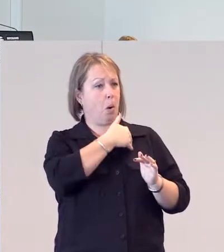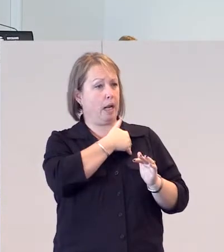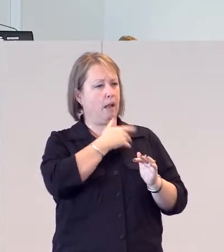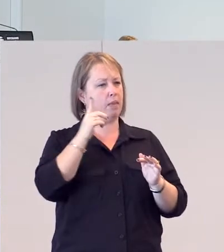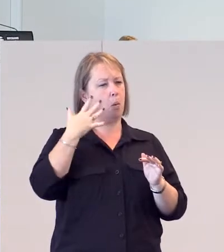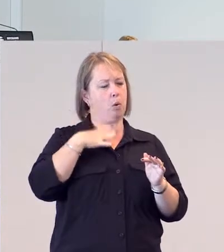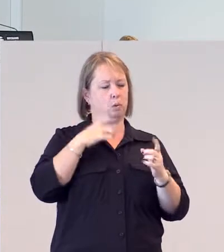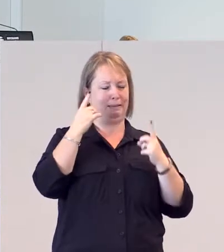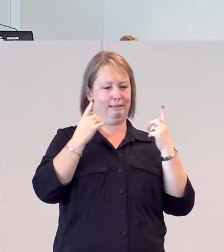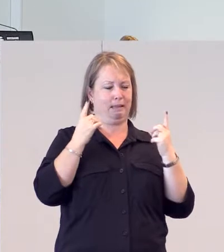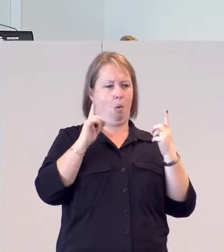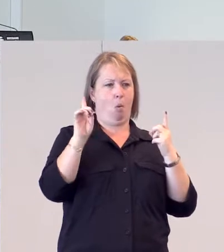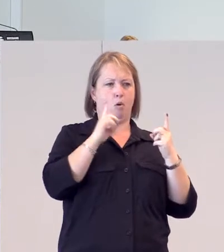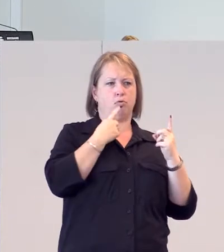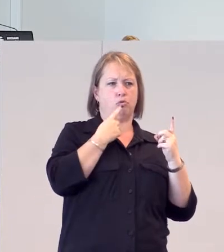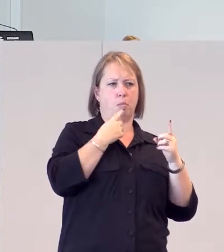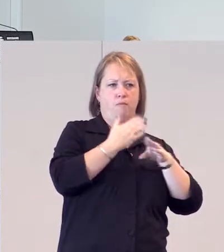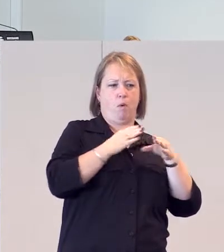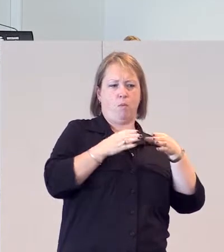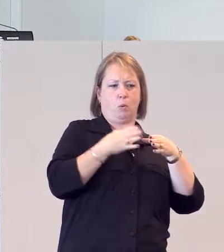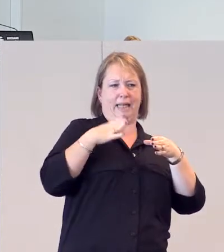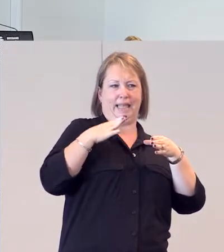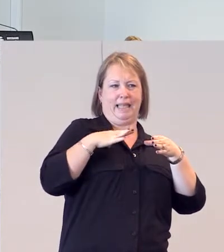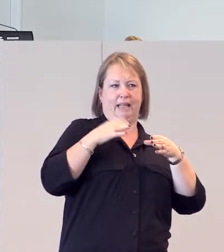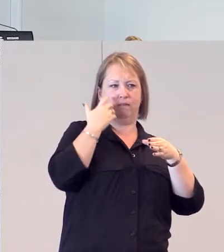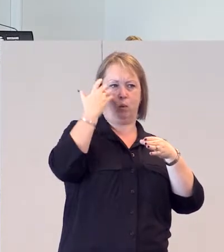well, what kind of a workforce will we need into the future?